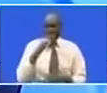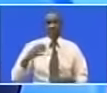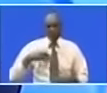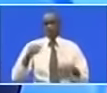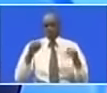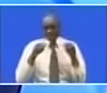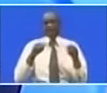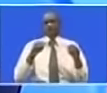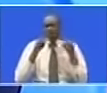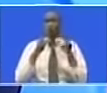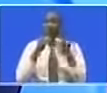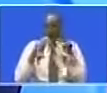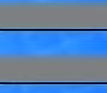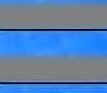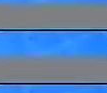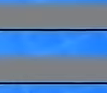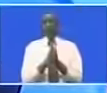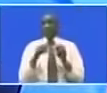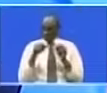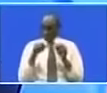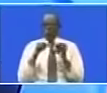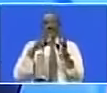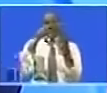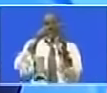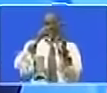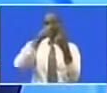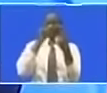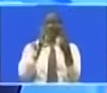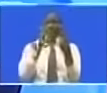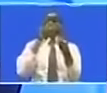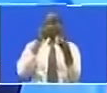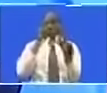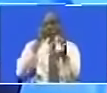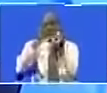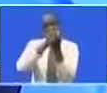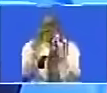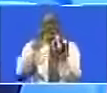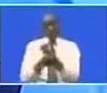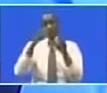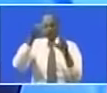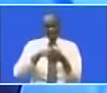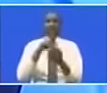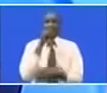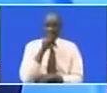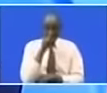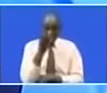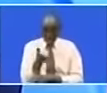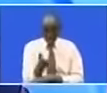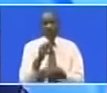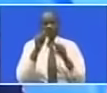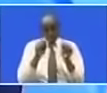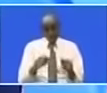waiting for the results. So keep your comments coming in. The hashtag we're using is transition in Tanzania. We will